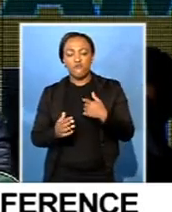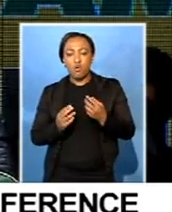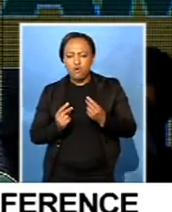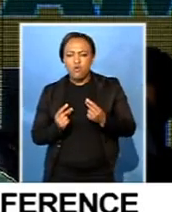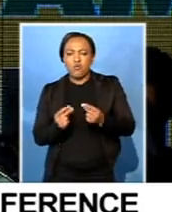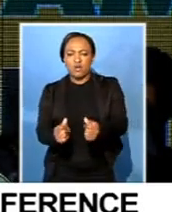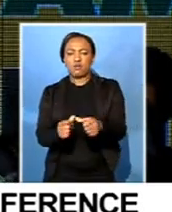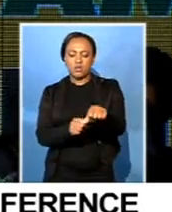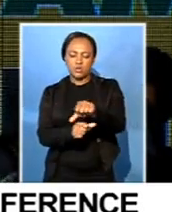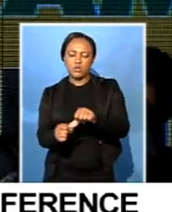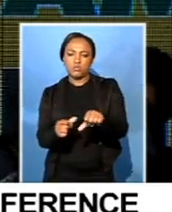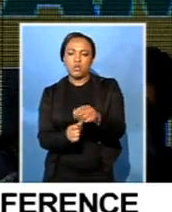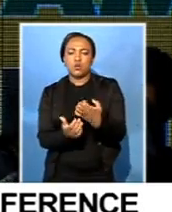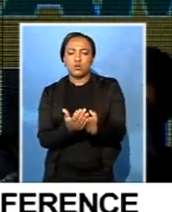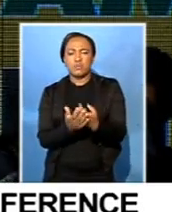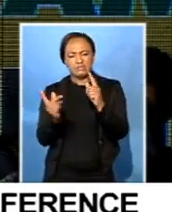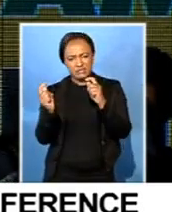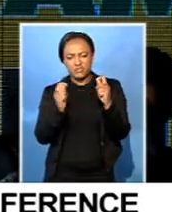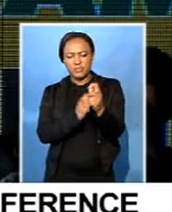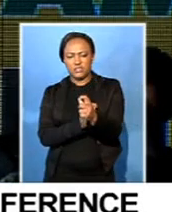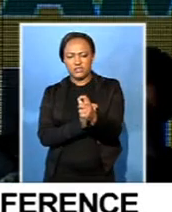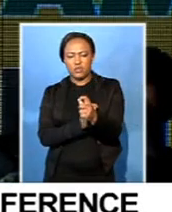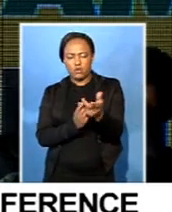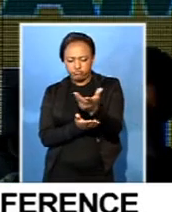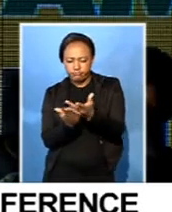radical socio-economic transformation.